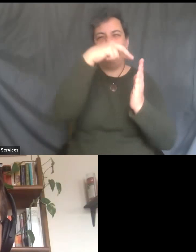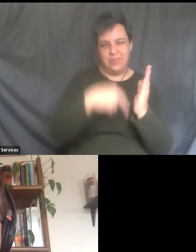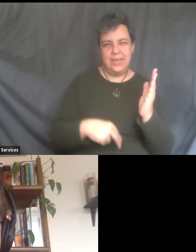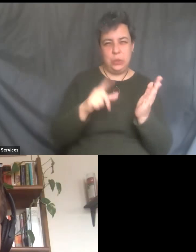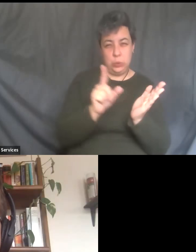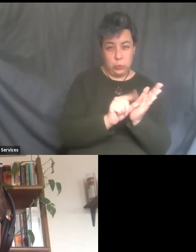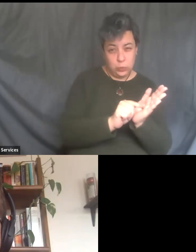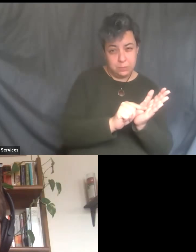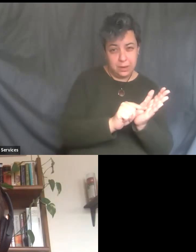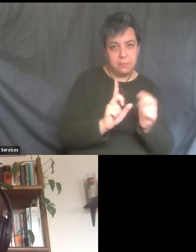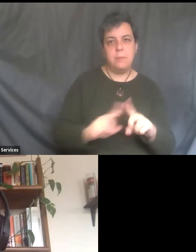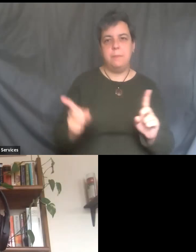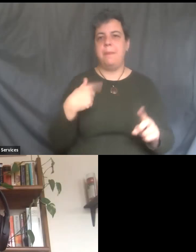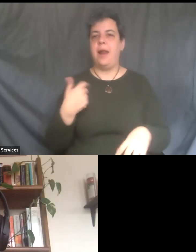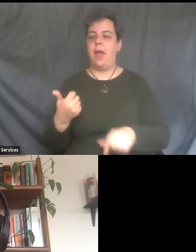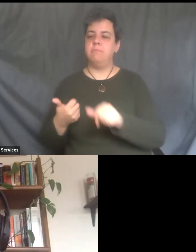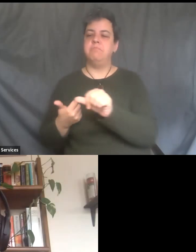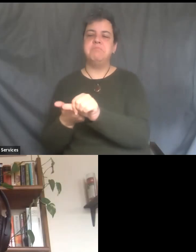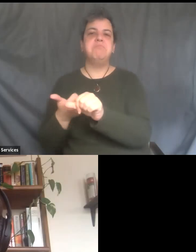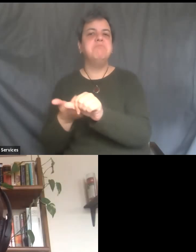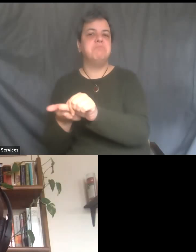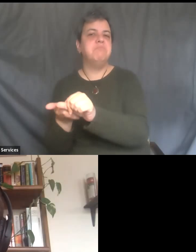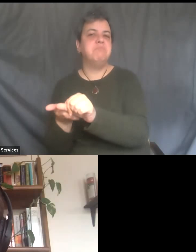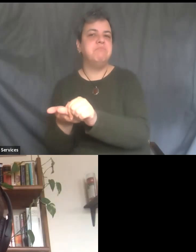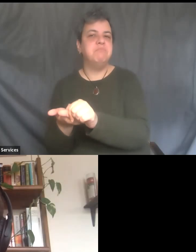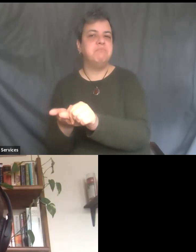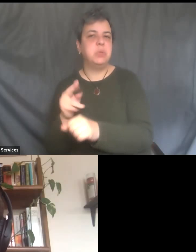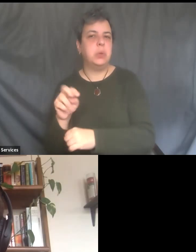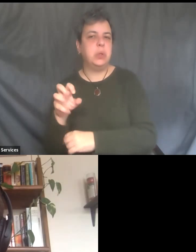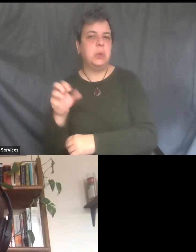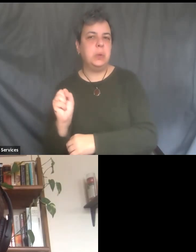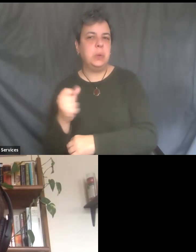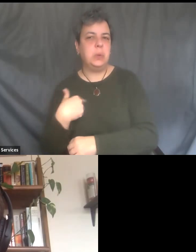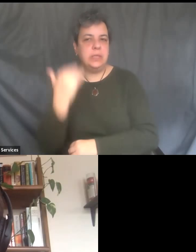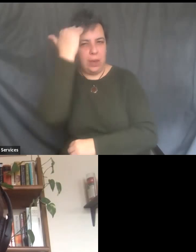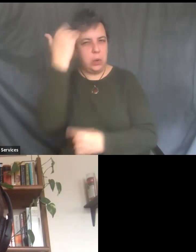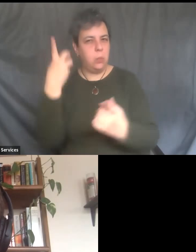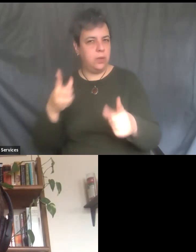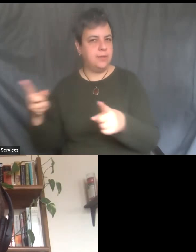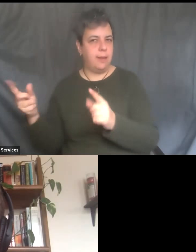I'm always current with what was, current events